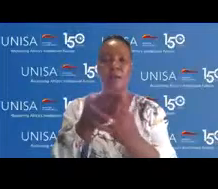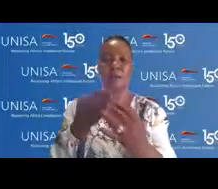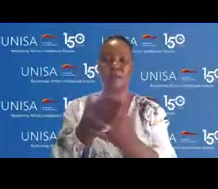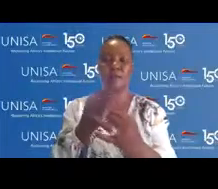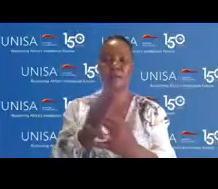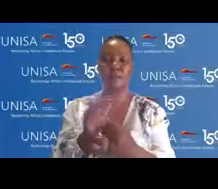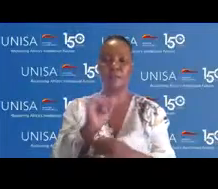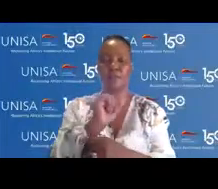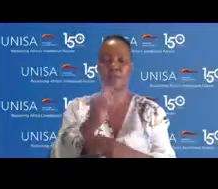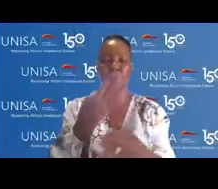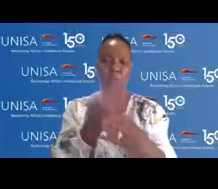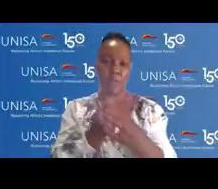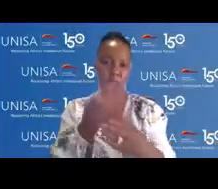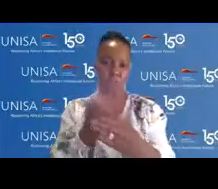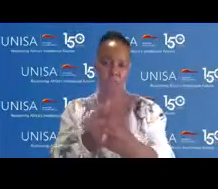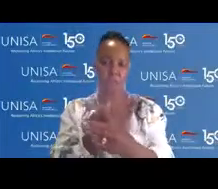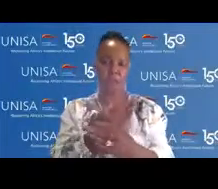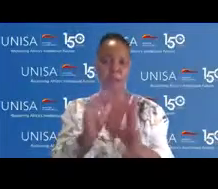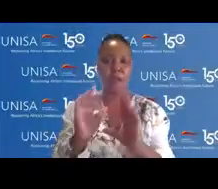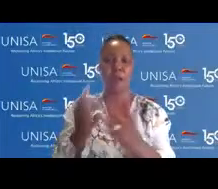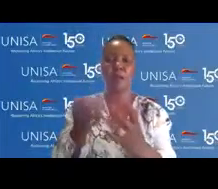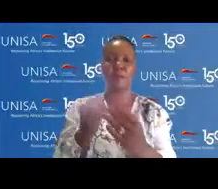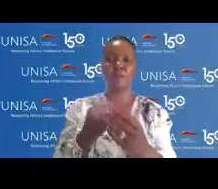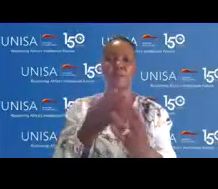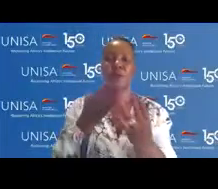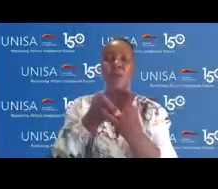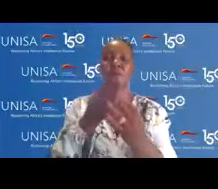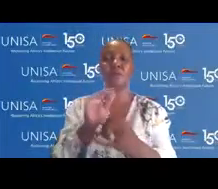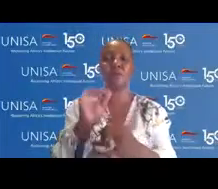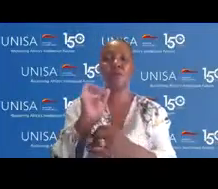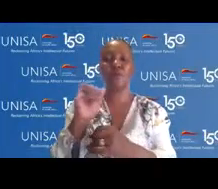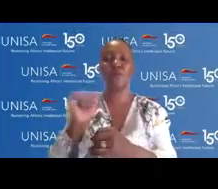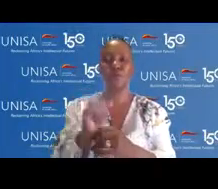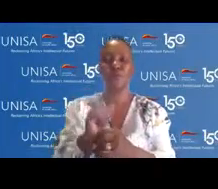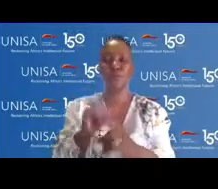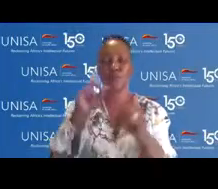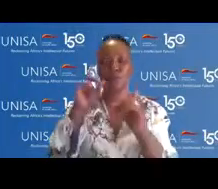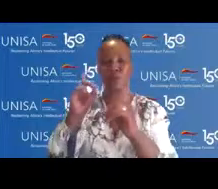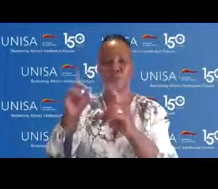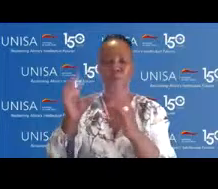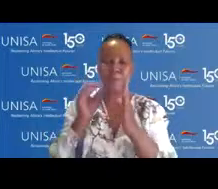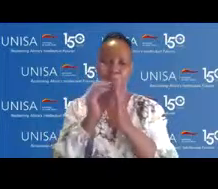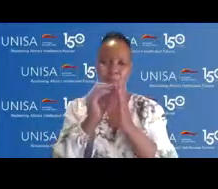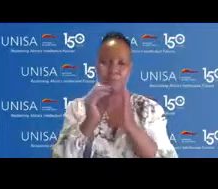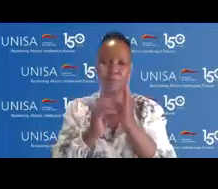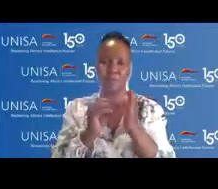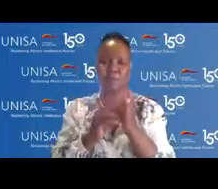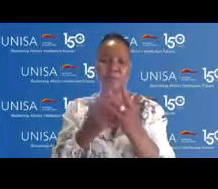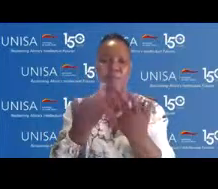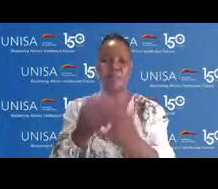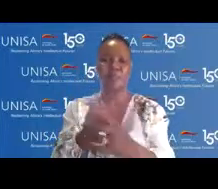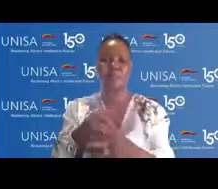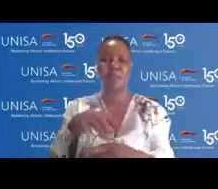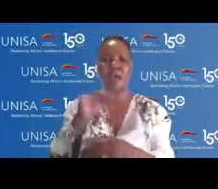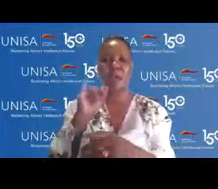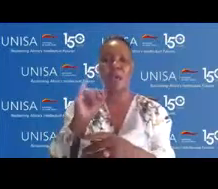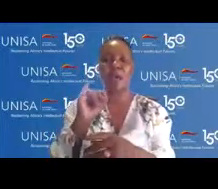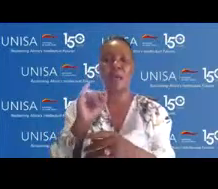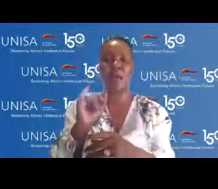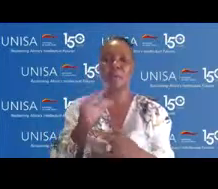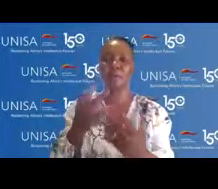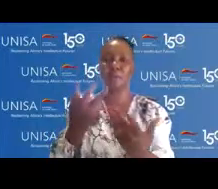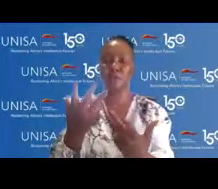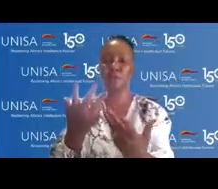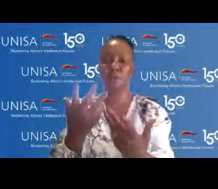how you can access your photos and settings is also by just going to iCloud. So it's iCloud.com.